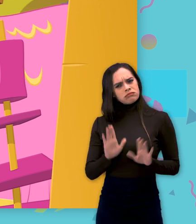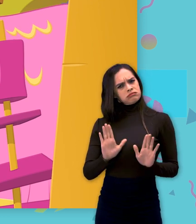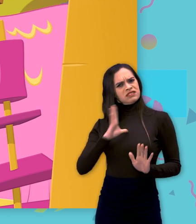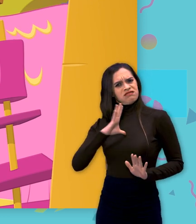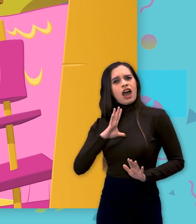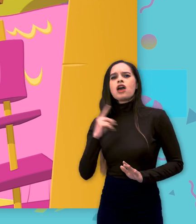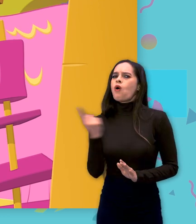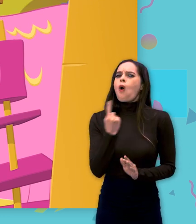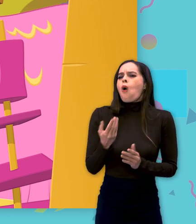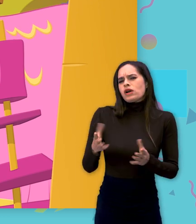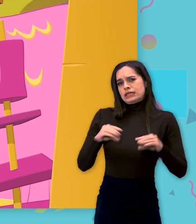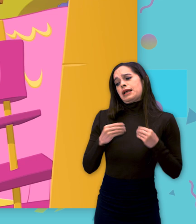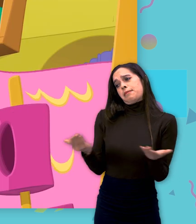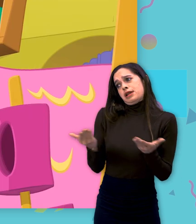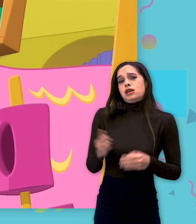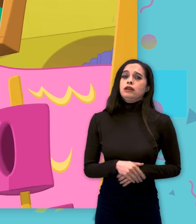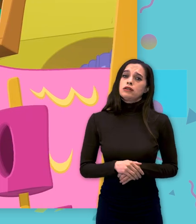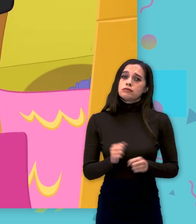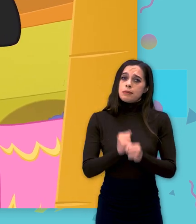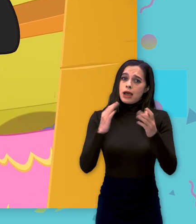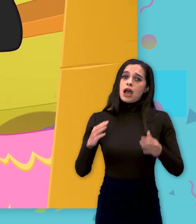the Magic Pet Store.